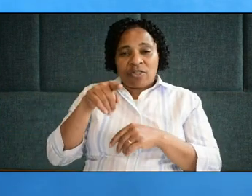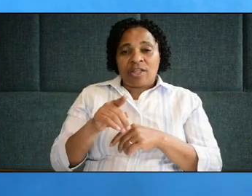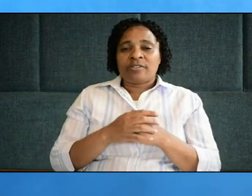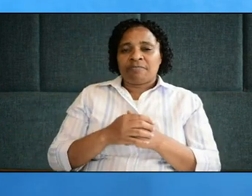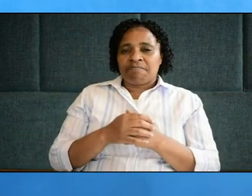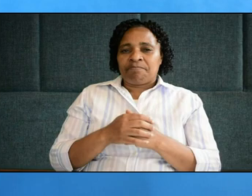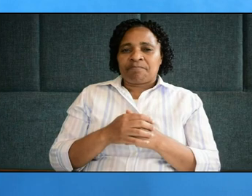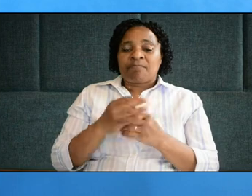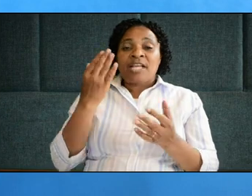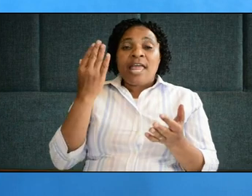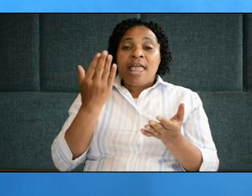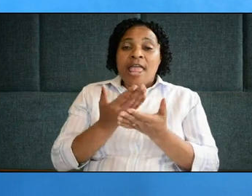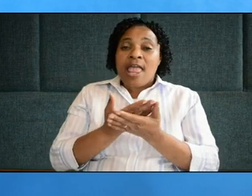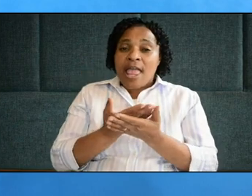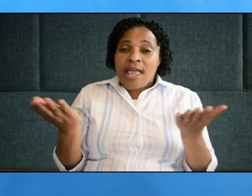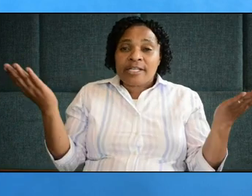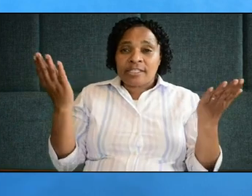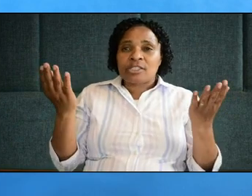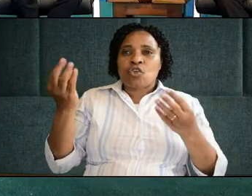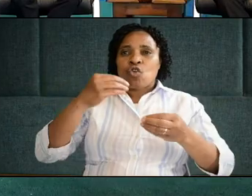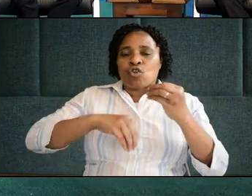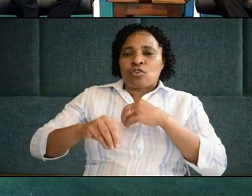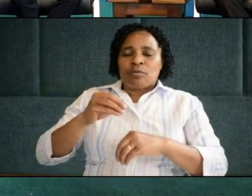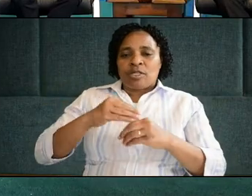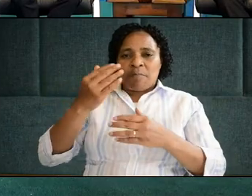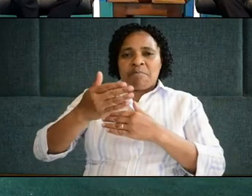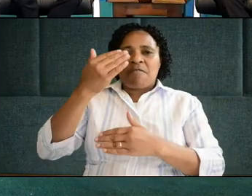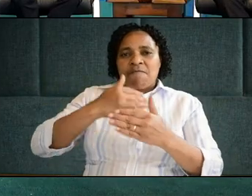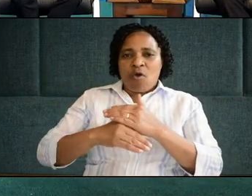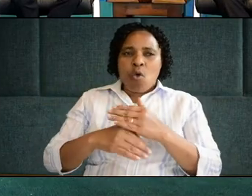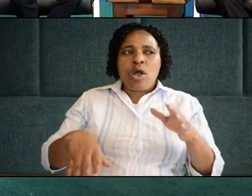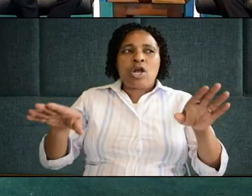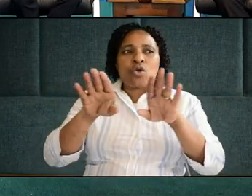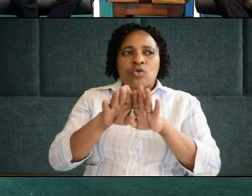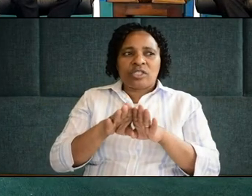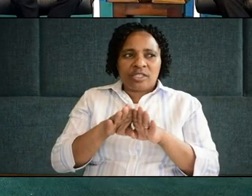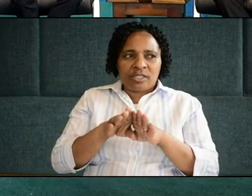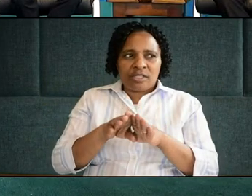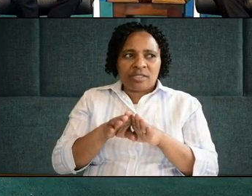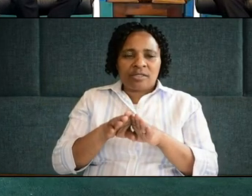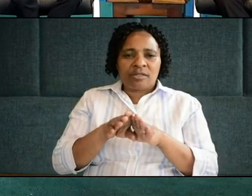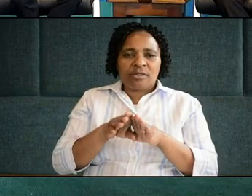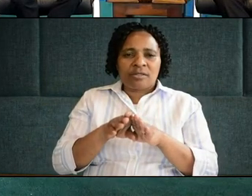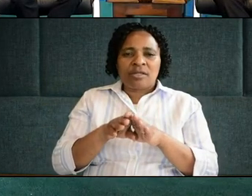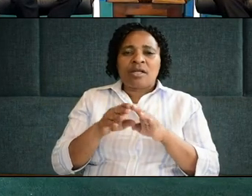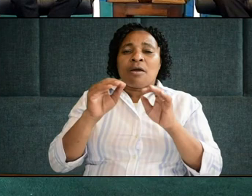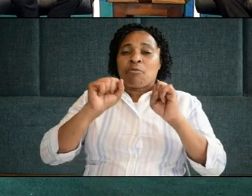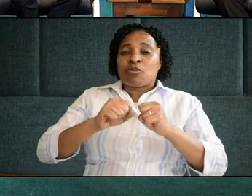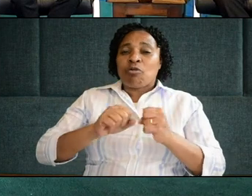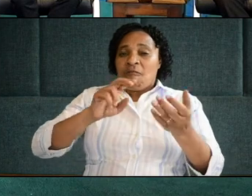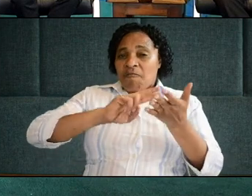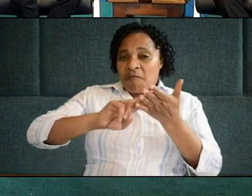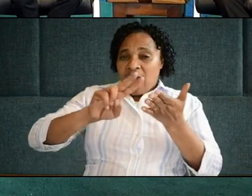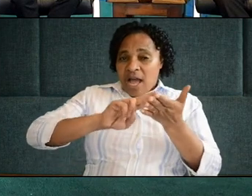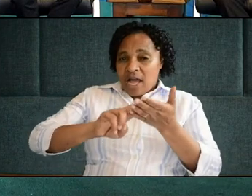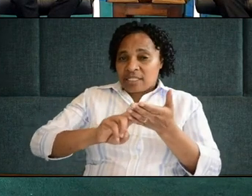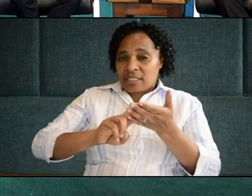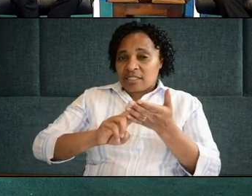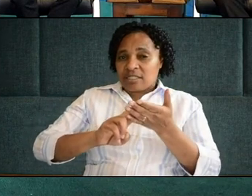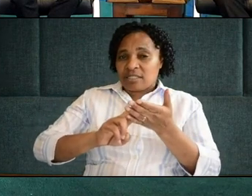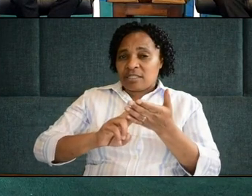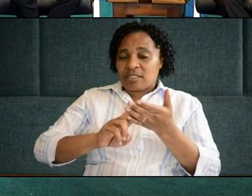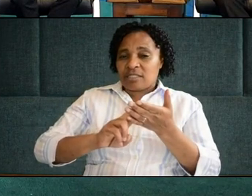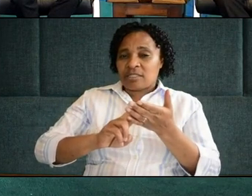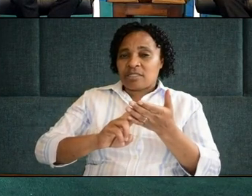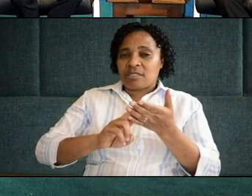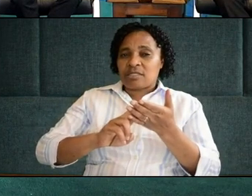be any contributions before we close, I'd just like to quote the first